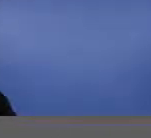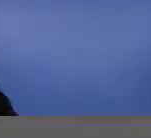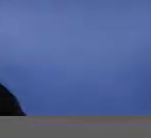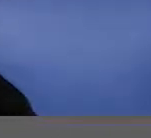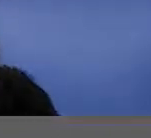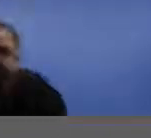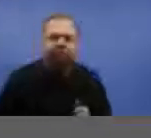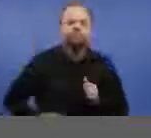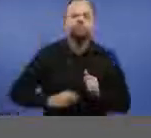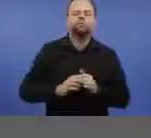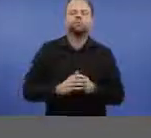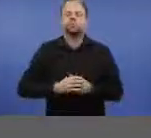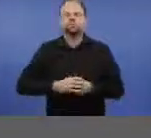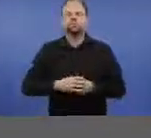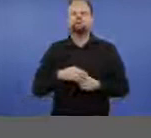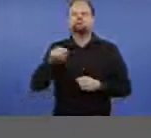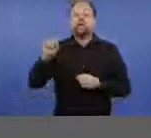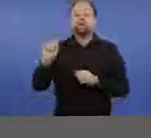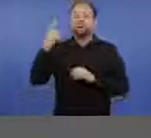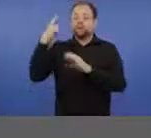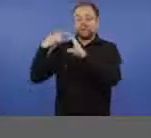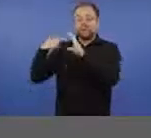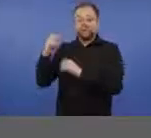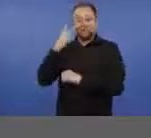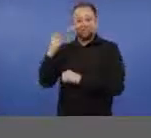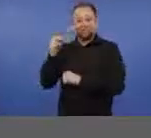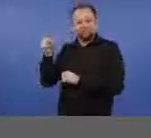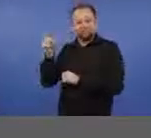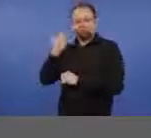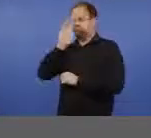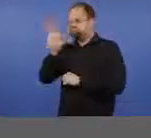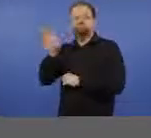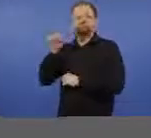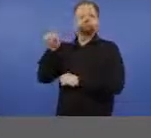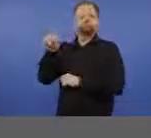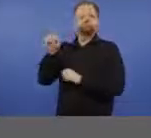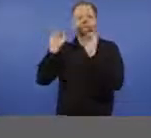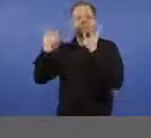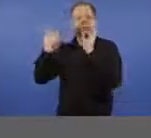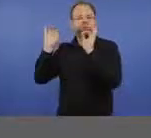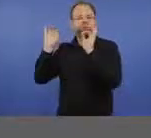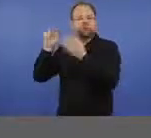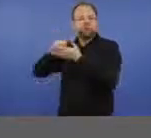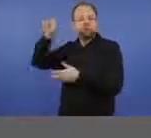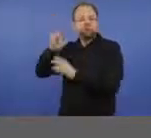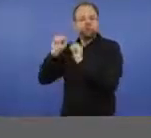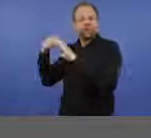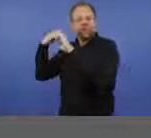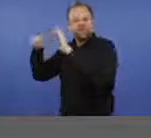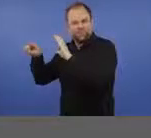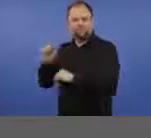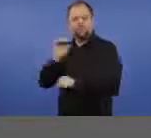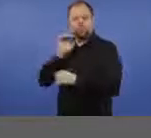concerns, inputs, thoughts, please feel free to share them with us, as this is a process that we want to involve civil society